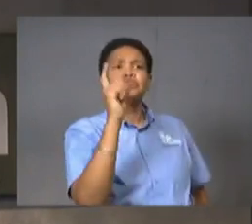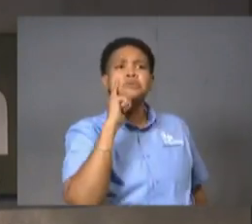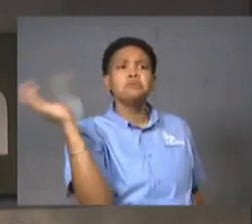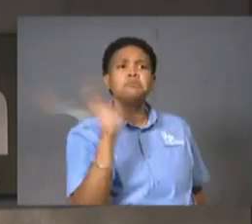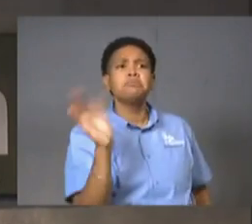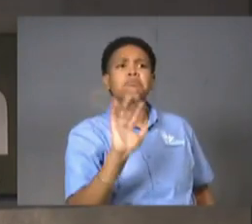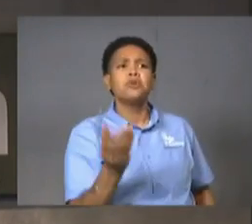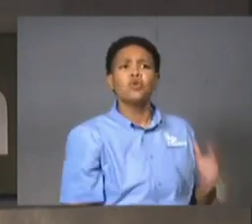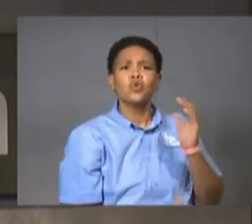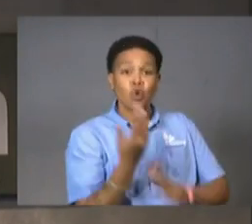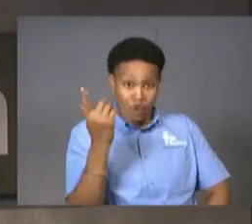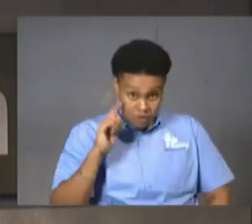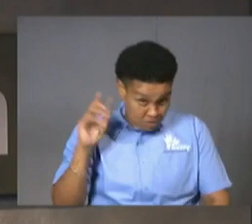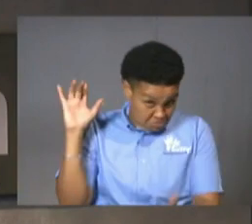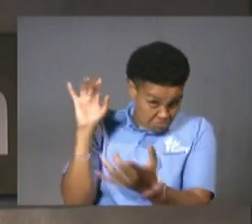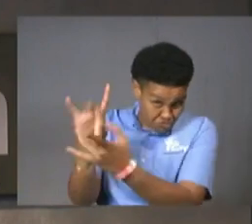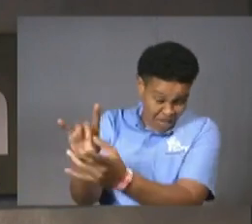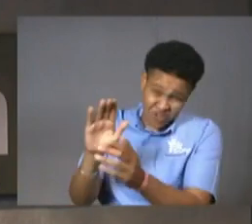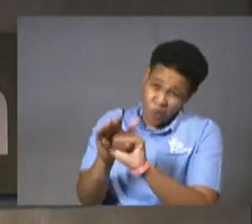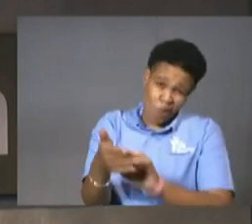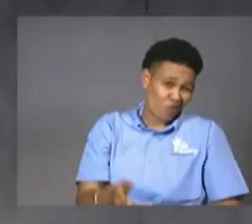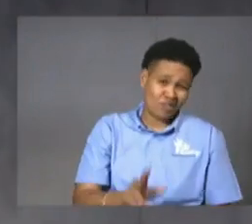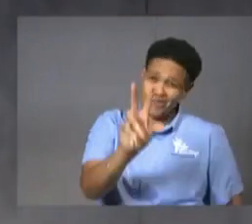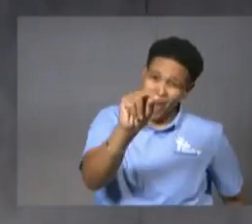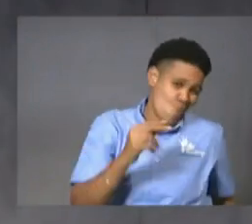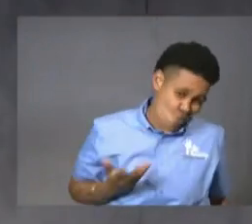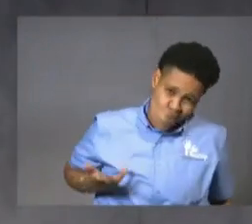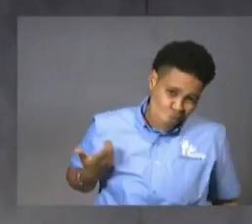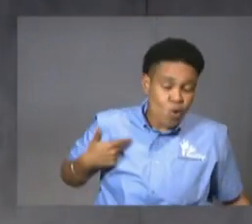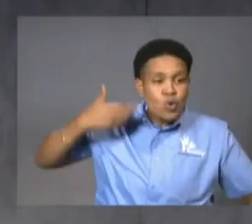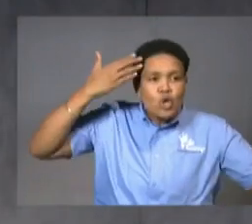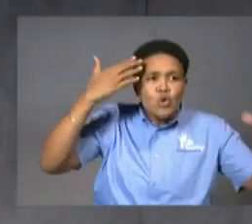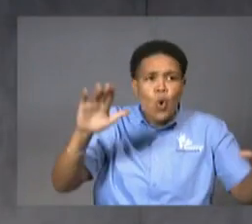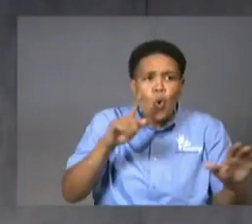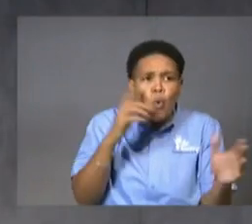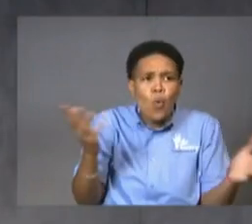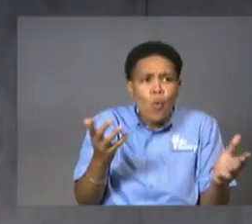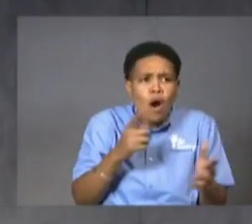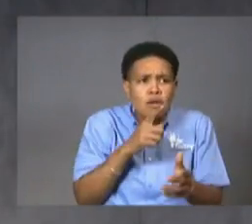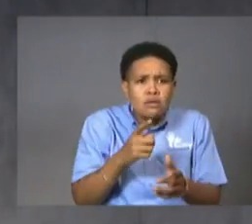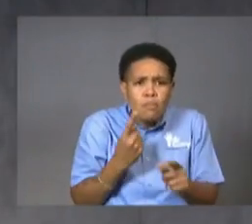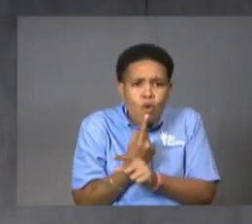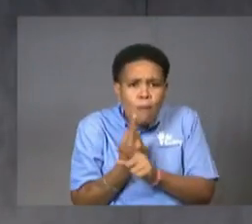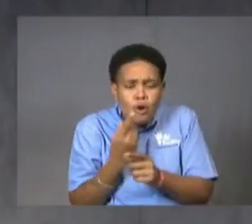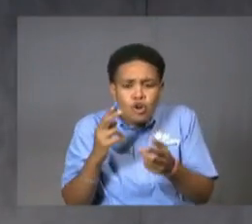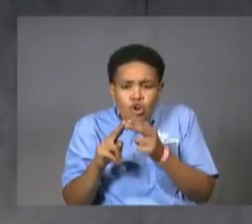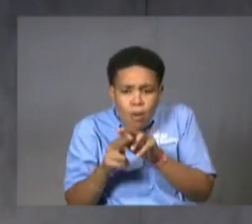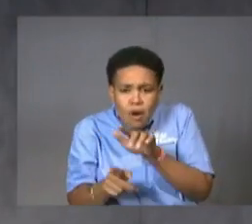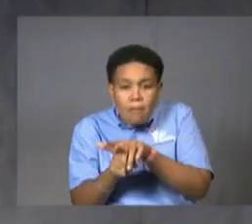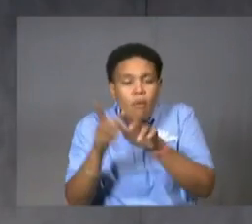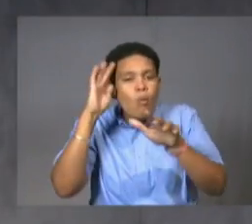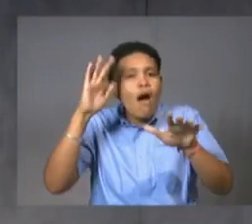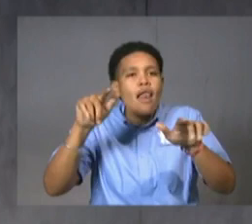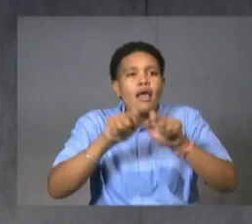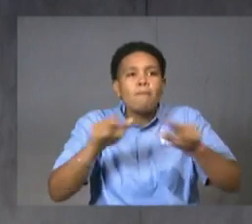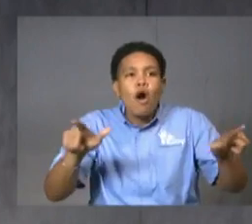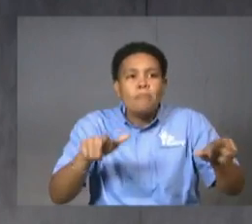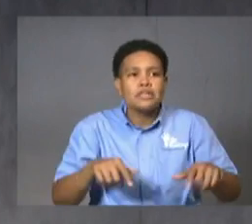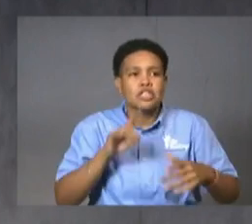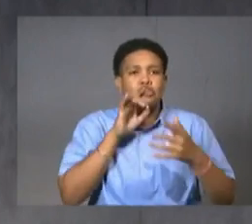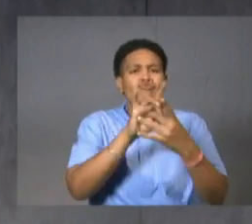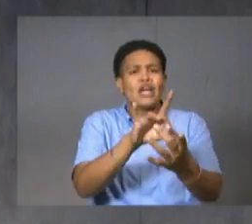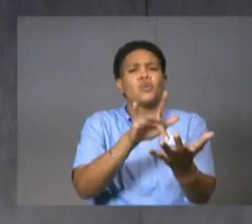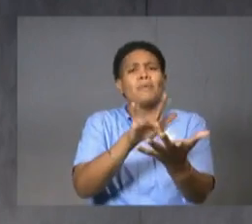to do with COVID whatsoever. And we don't know what the poverty numbers are because Those have not been published. In terms of